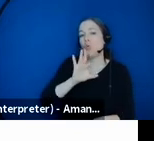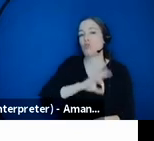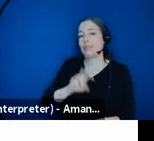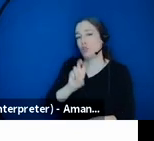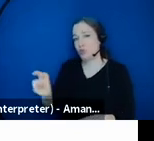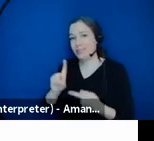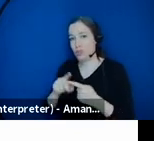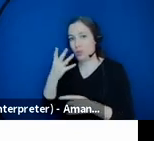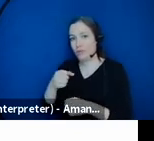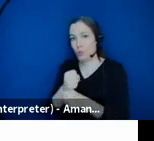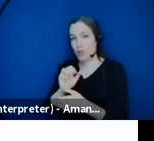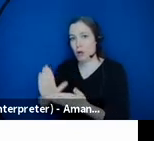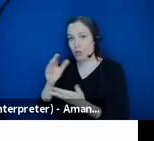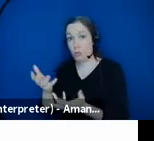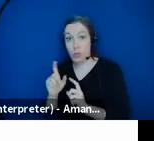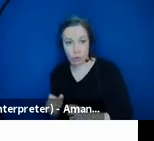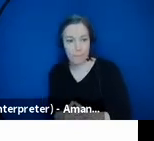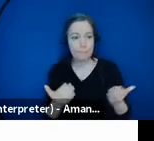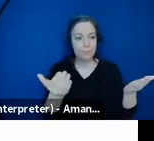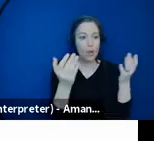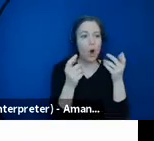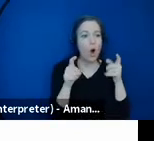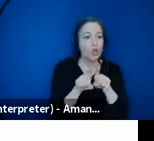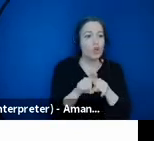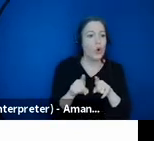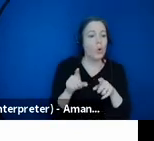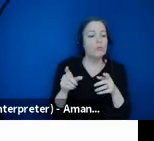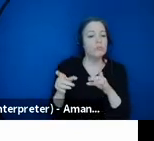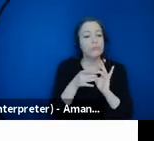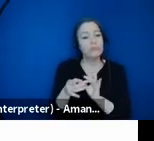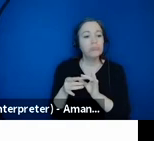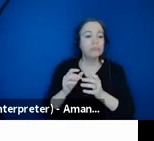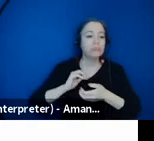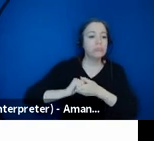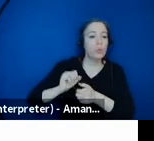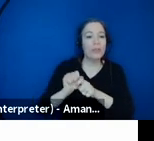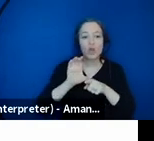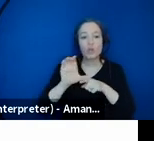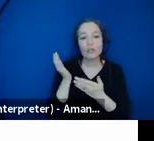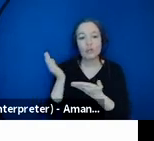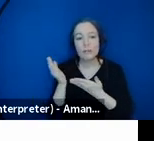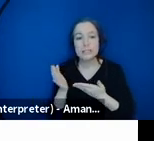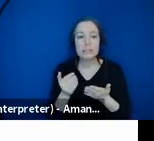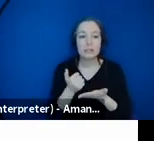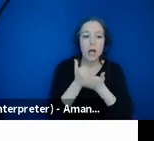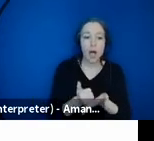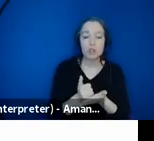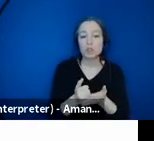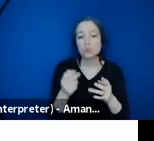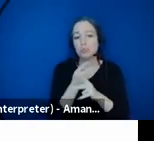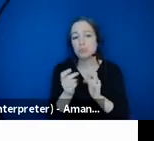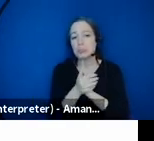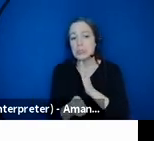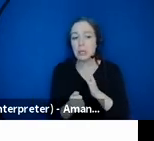is also career services, and they can help students explore skills majors and careers for those who are undecided. And then for